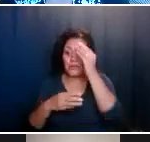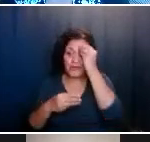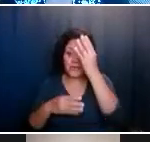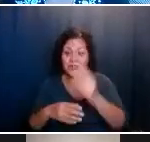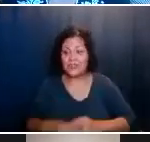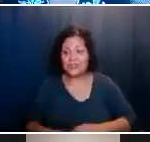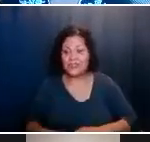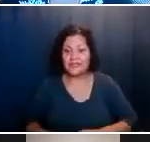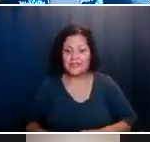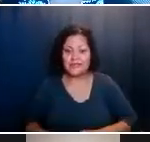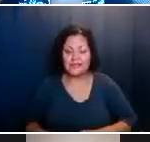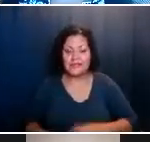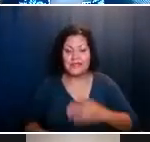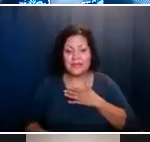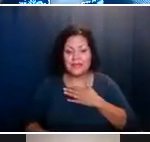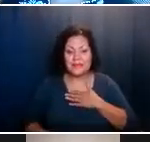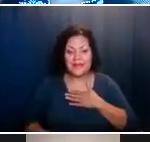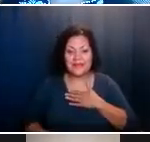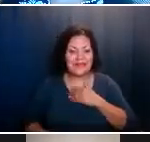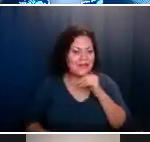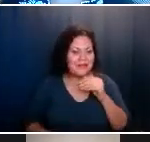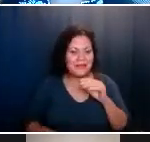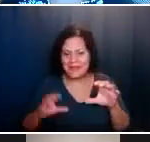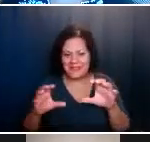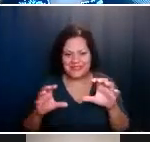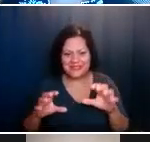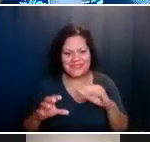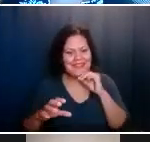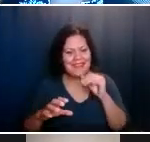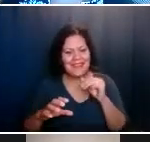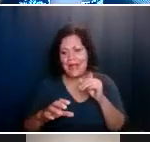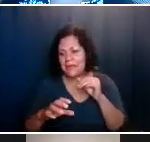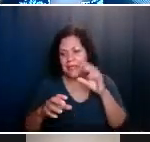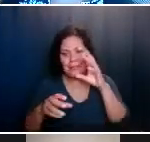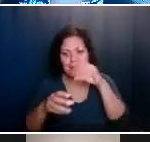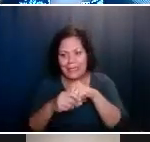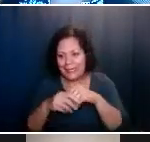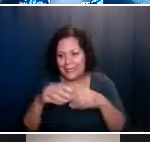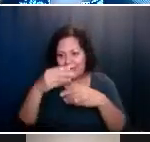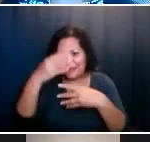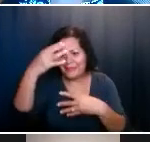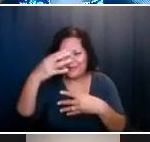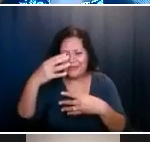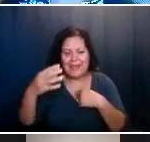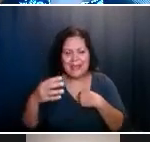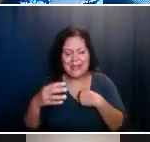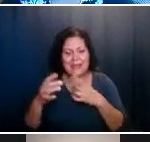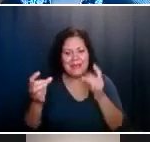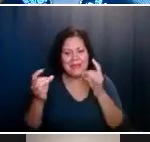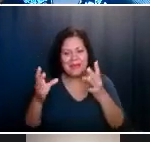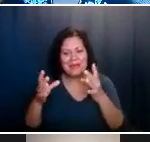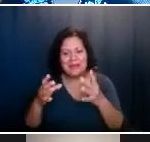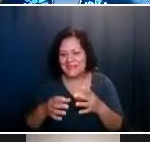There's mine. I'm not even ranked. I'm doing very poorly in my point collection this morning.